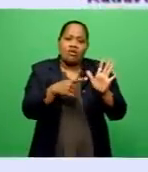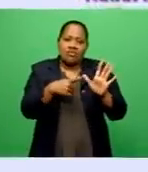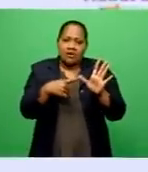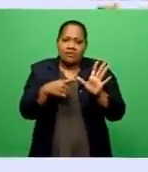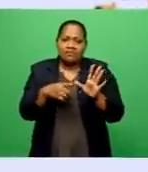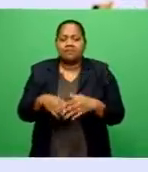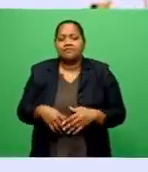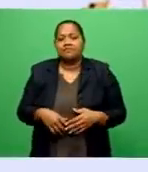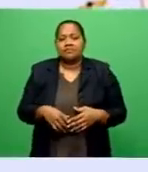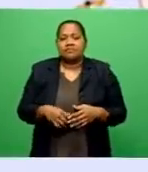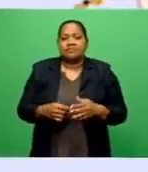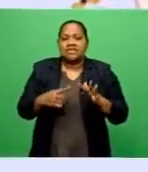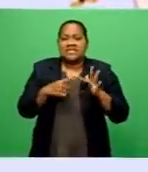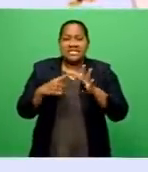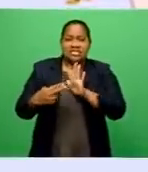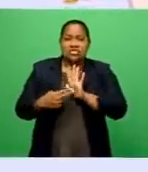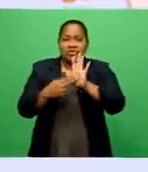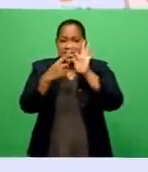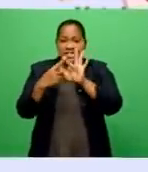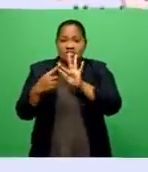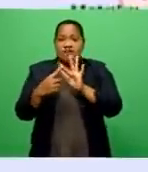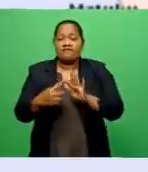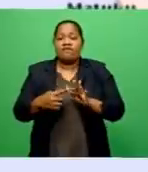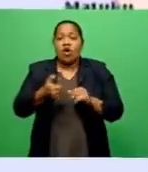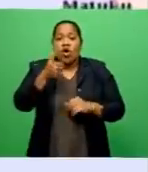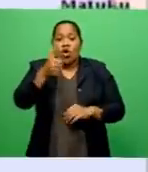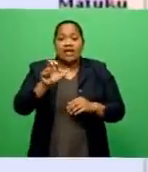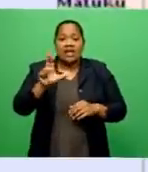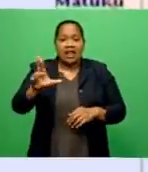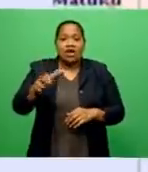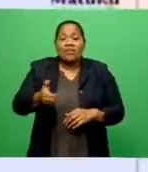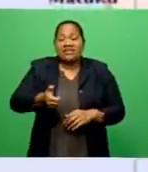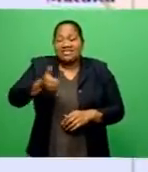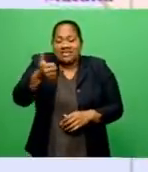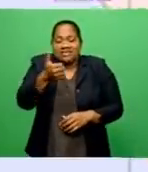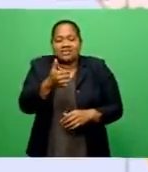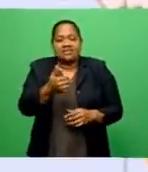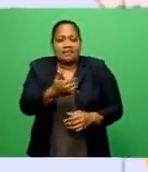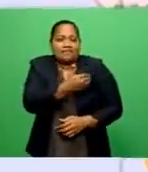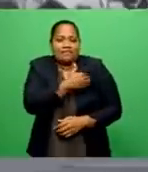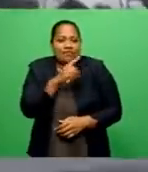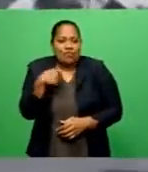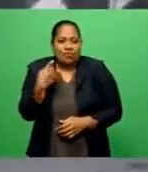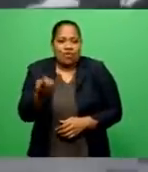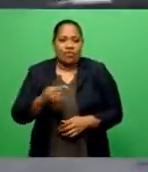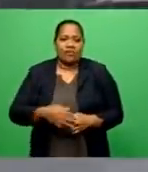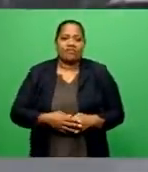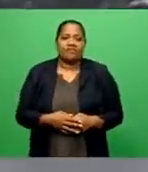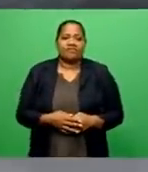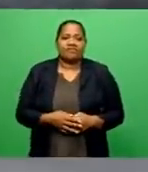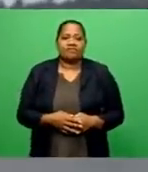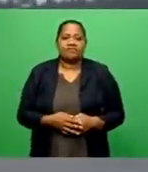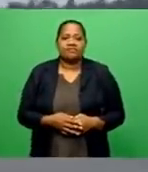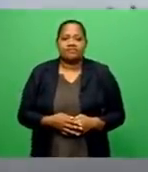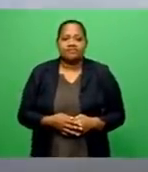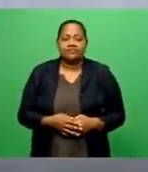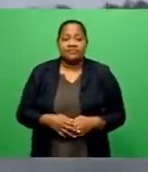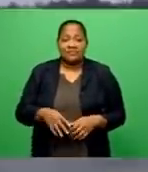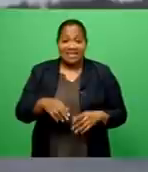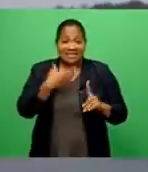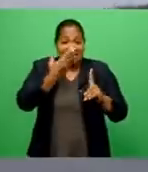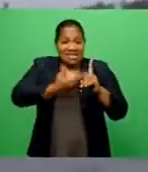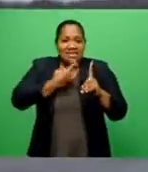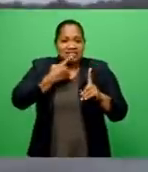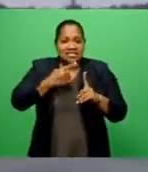170 kilometers east-northeast of Onoilau by 6 a.m. tomorrow. Senior forecaster Stephen Meke says TC Yasa will exit